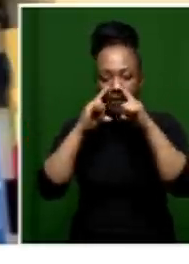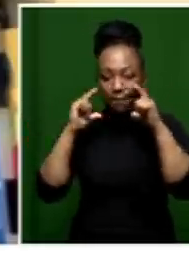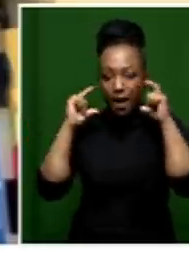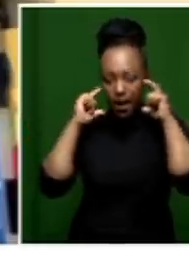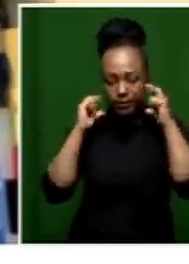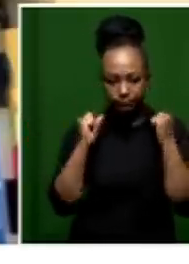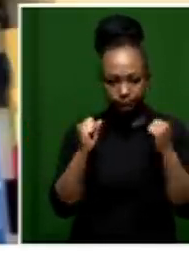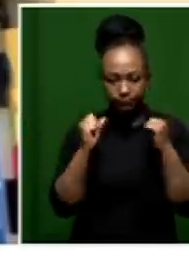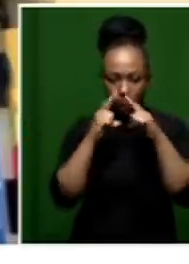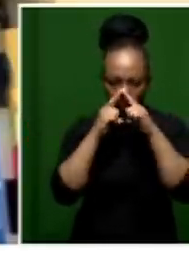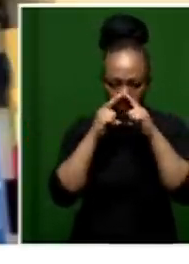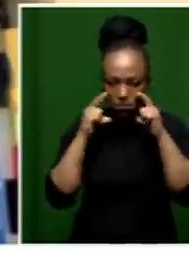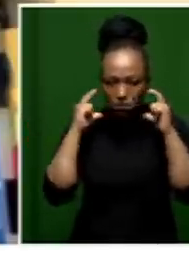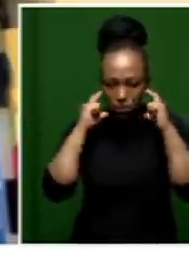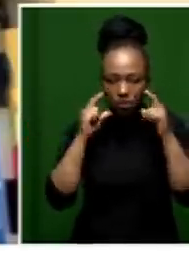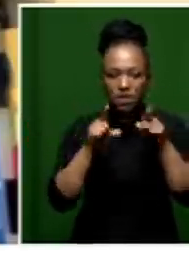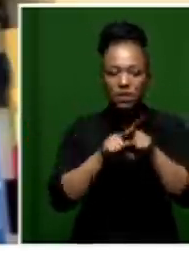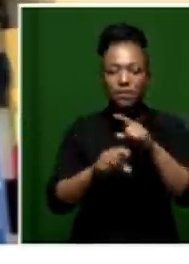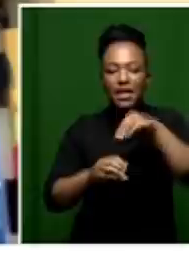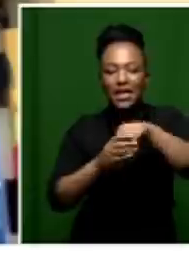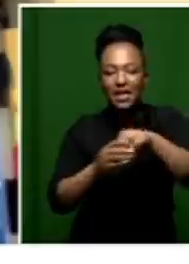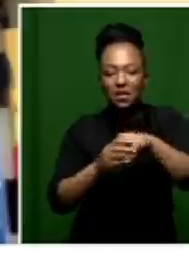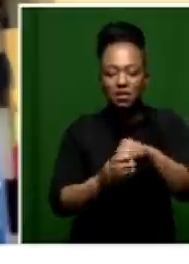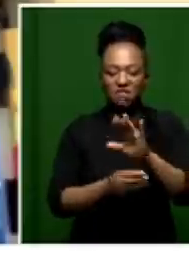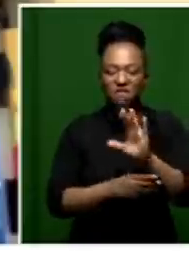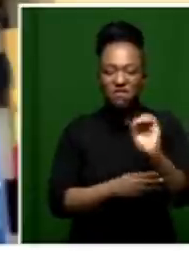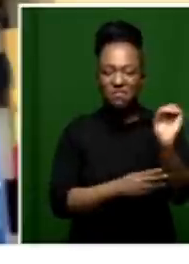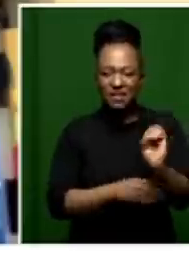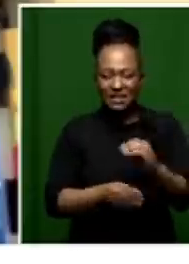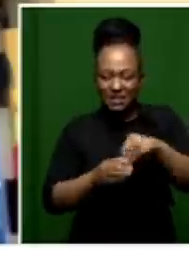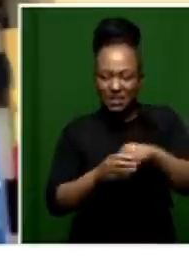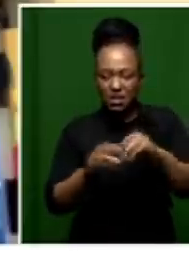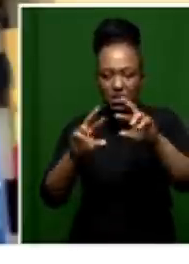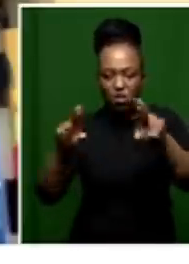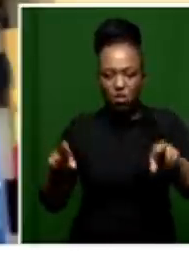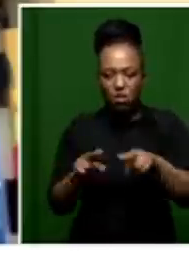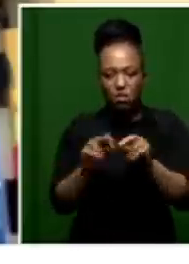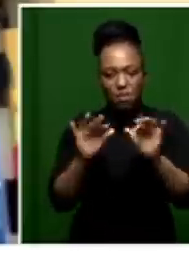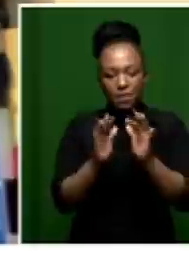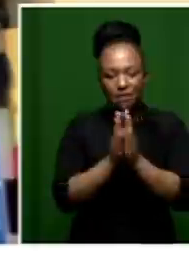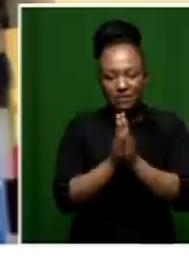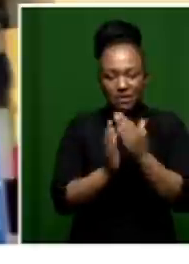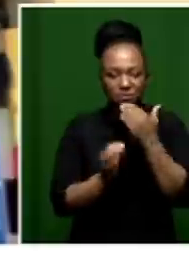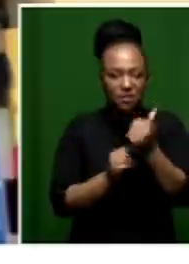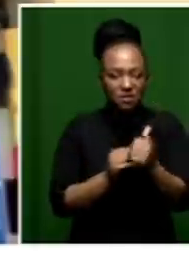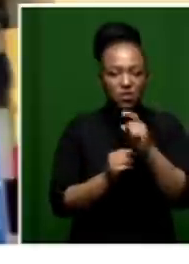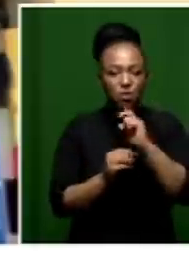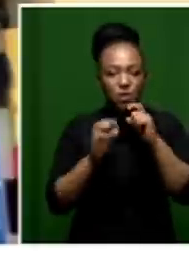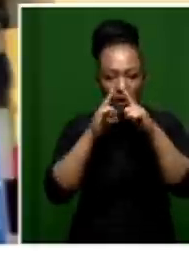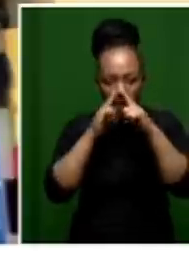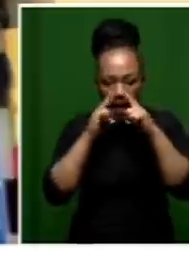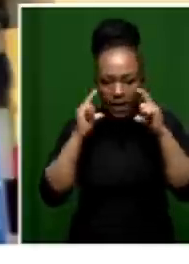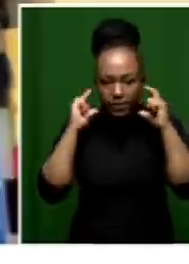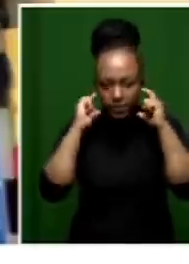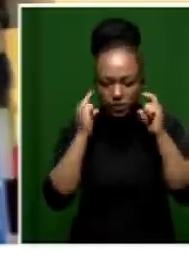transmission by close to 50%. So I really would plead to people to still use some mask when you see